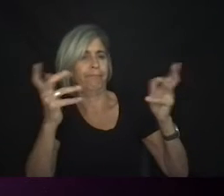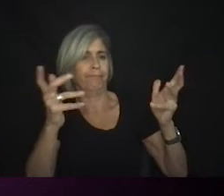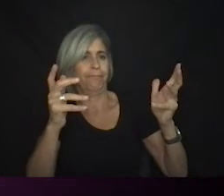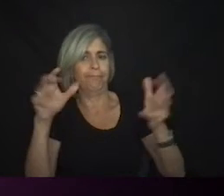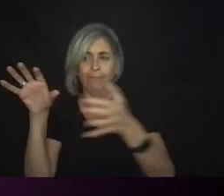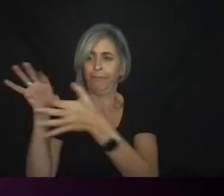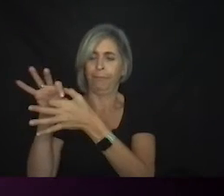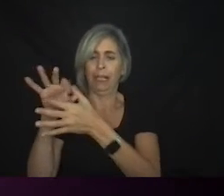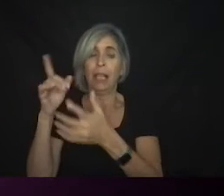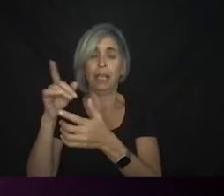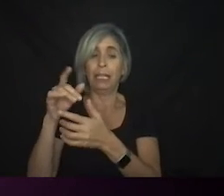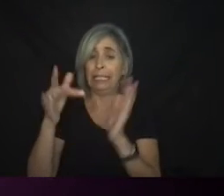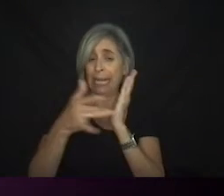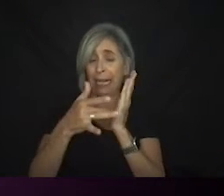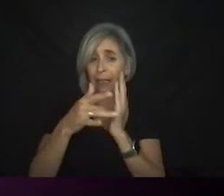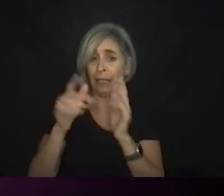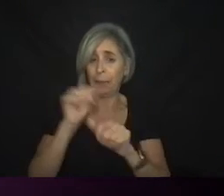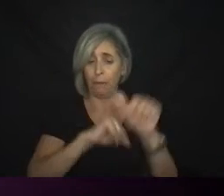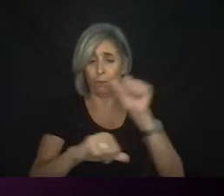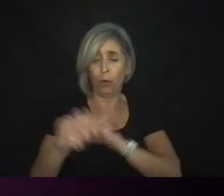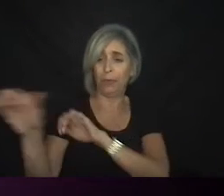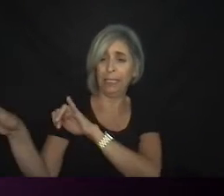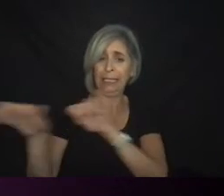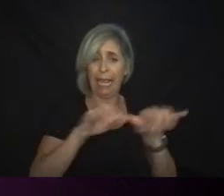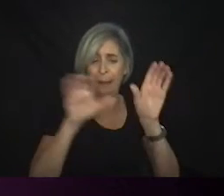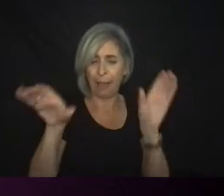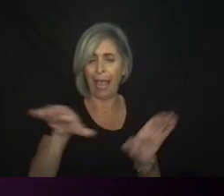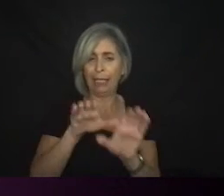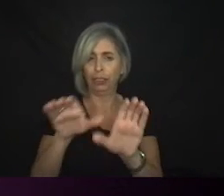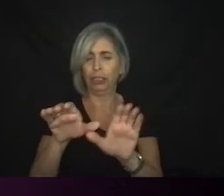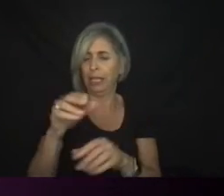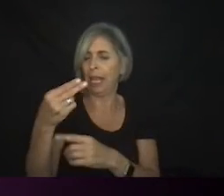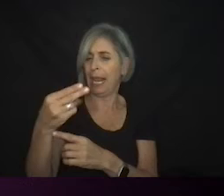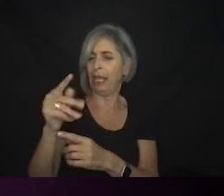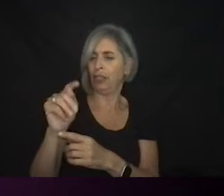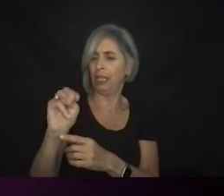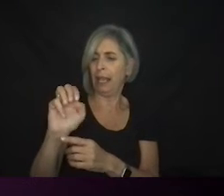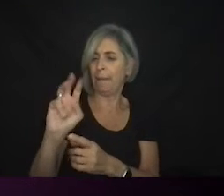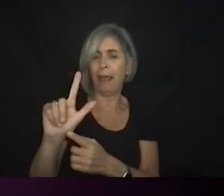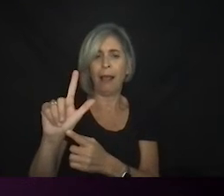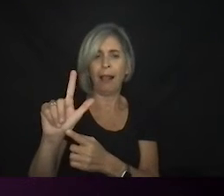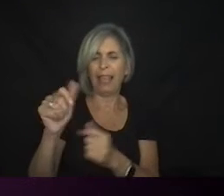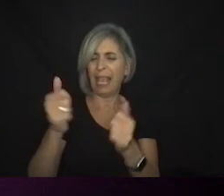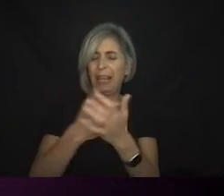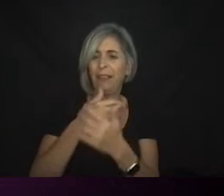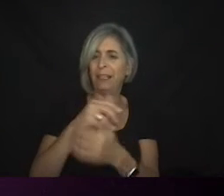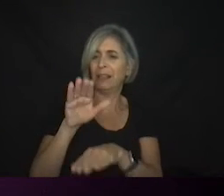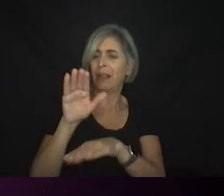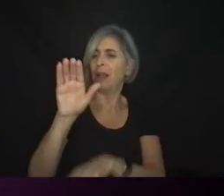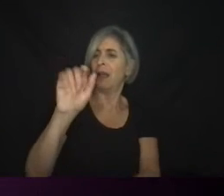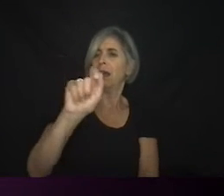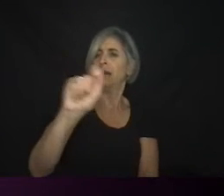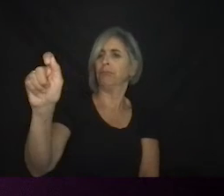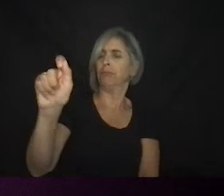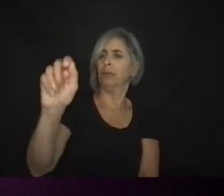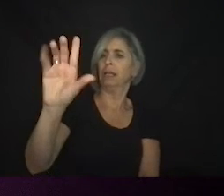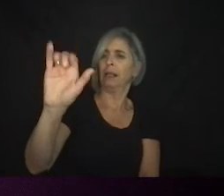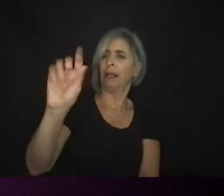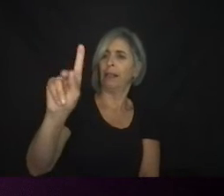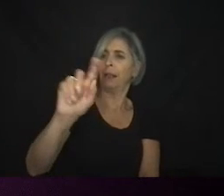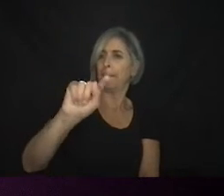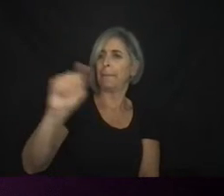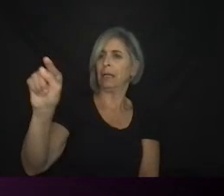So like technically they can perform similar types of actions, right? Like in HTML, you can just give anything an on-click and it will do